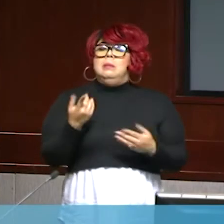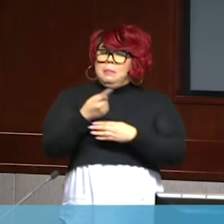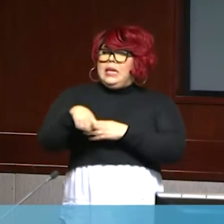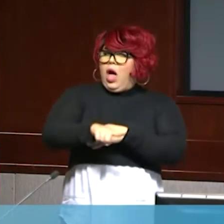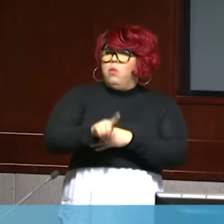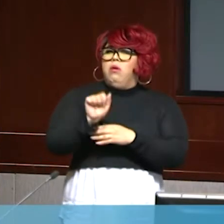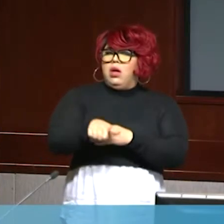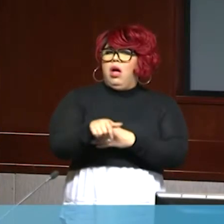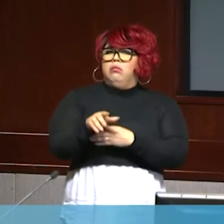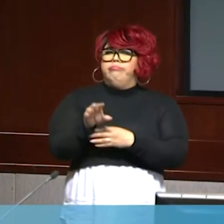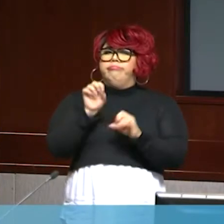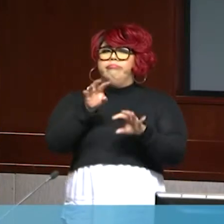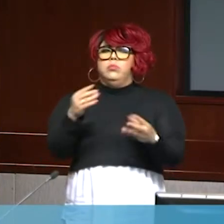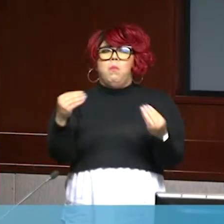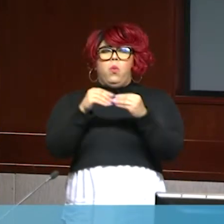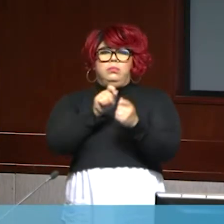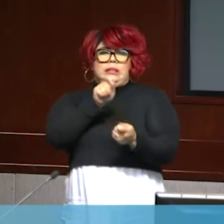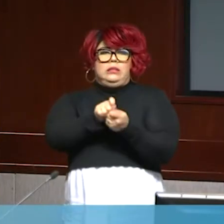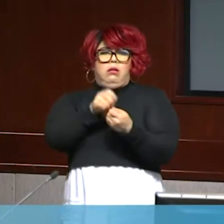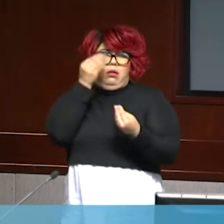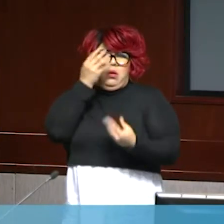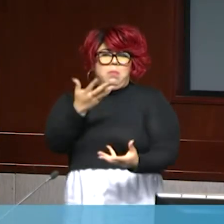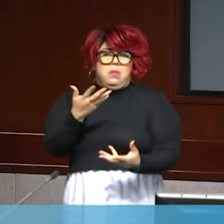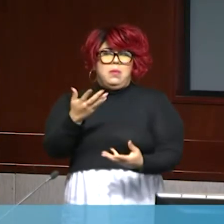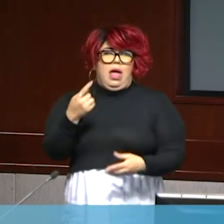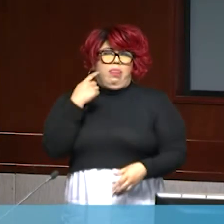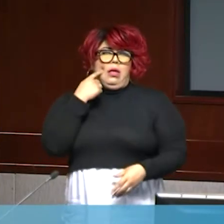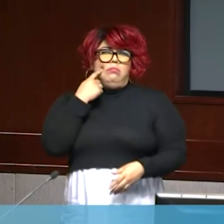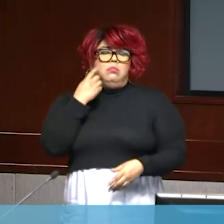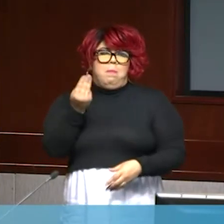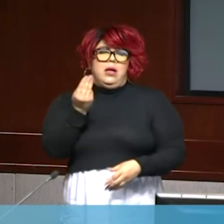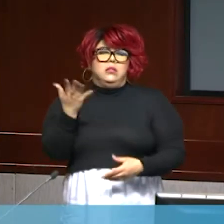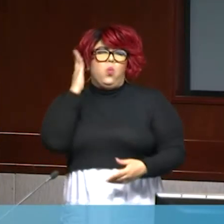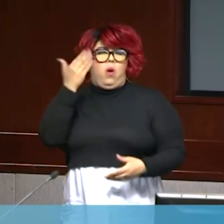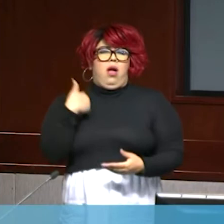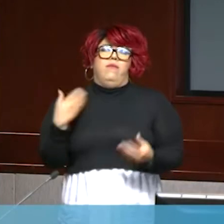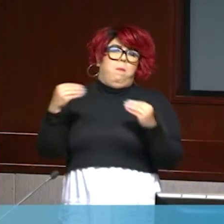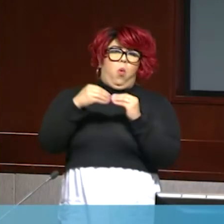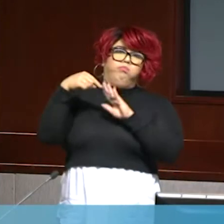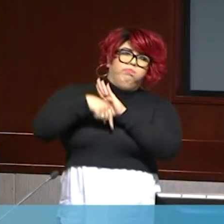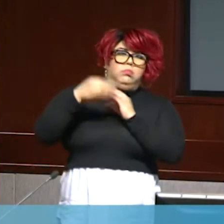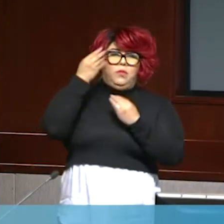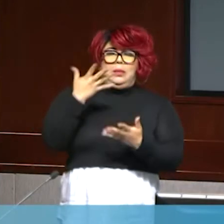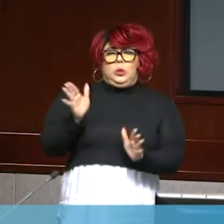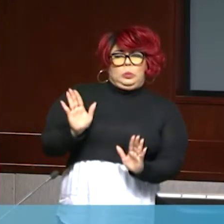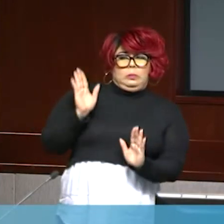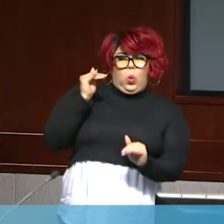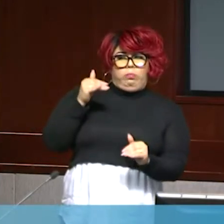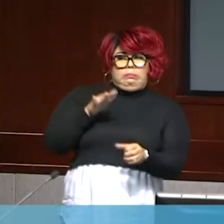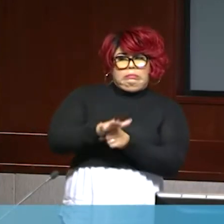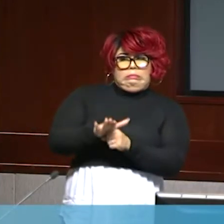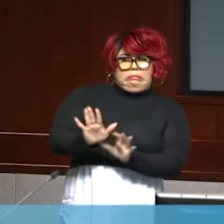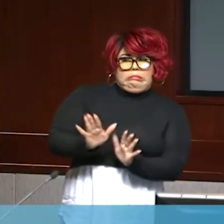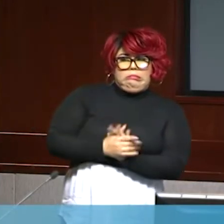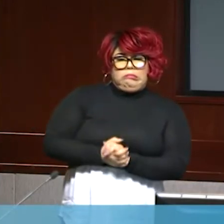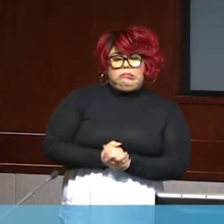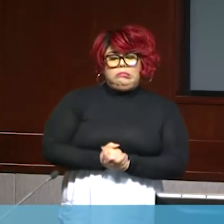on Monday. We should be able to talk about that a little bit more. So I'm hopeful that that answers your questions.